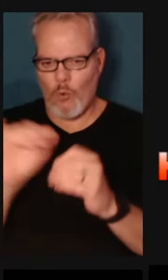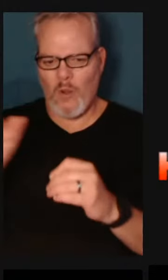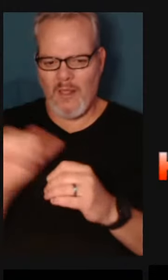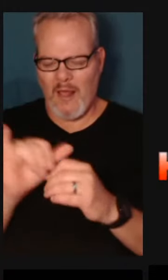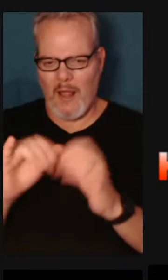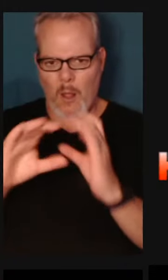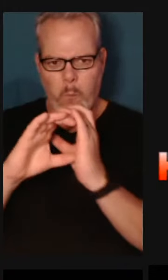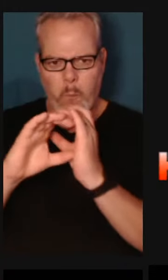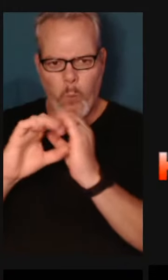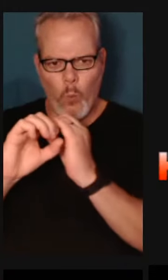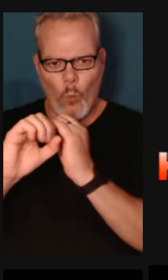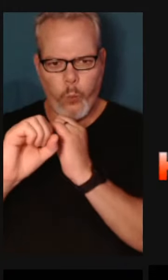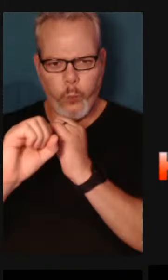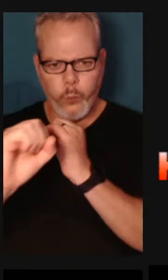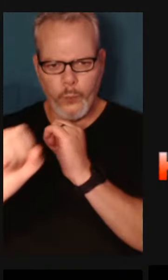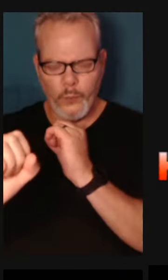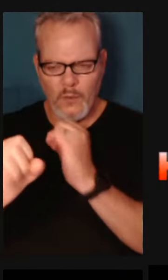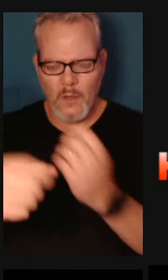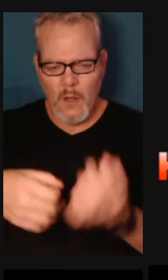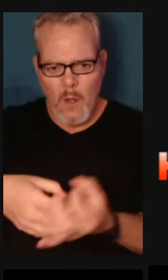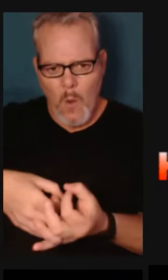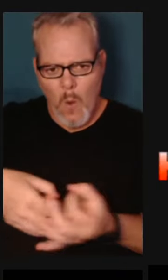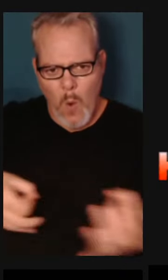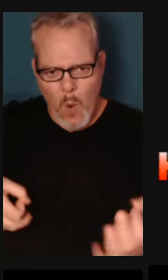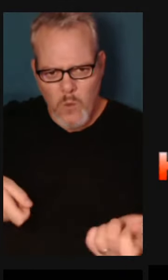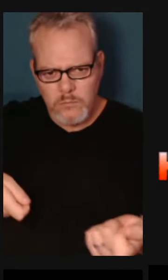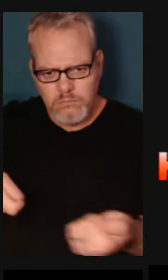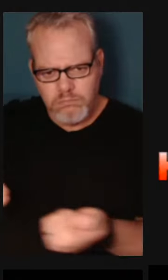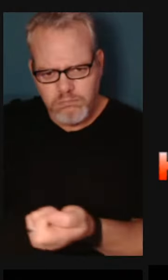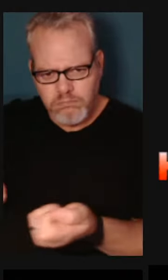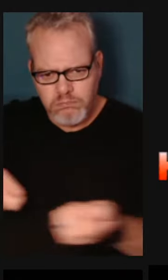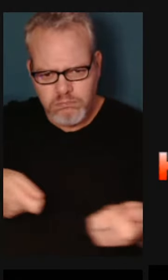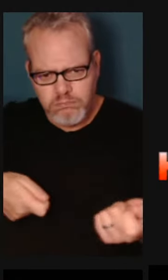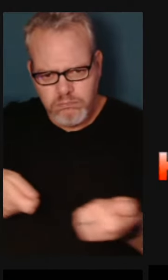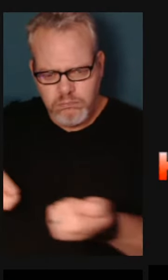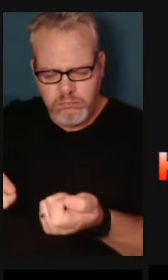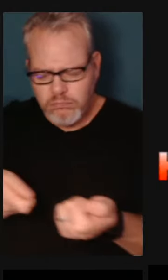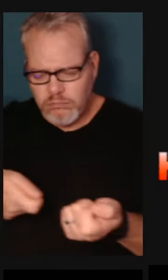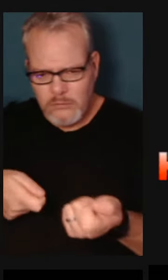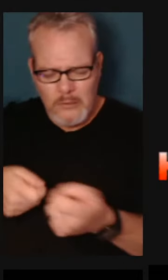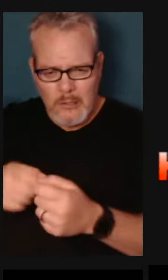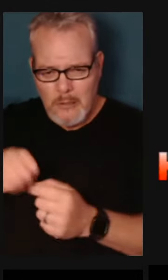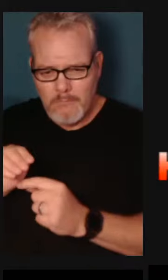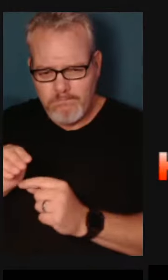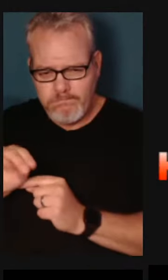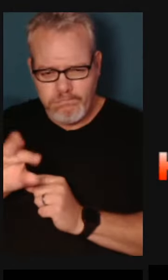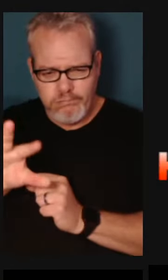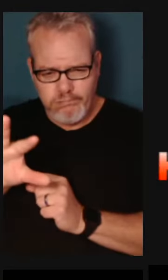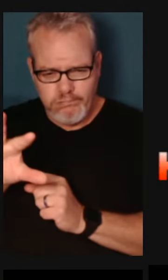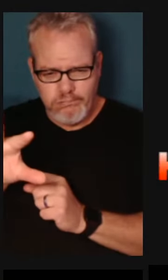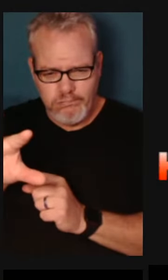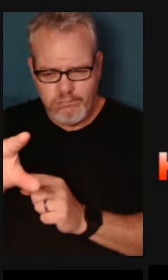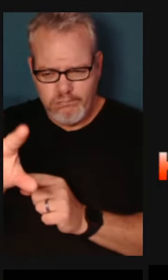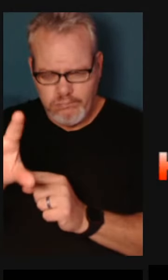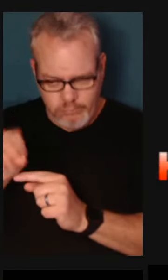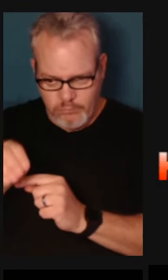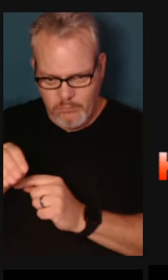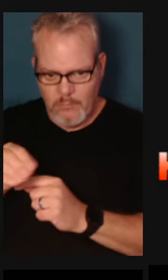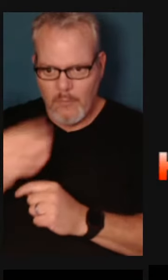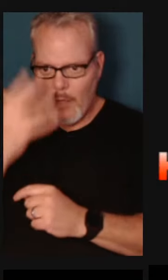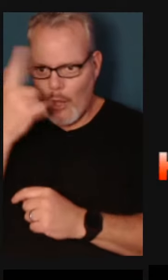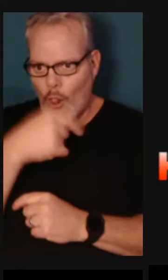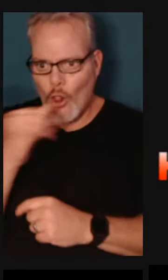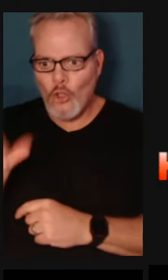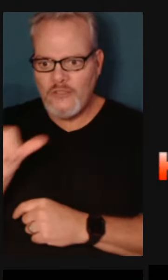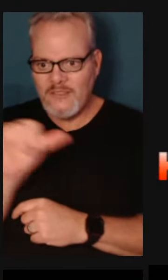It's almost like you have your hose, but you have like the jet setting or the sprayer setting or the what have you. And that looks like a sprayer nozzle